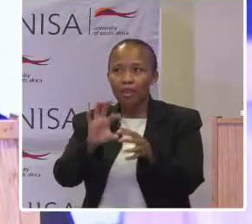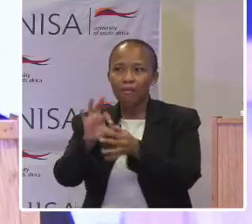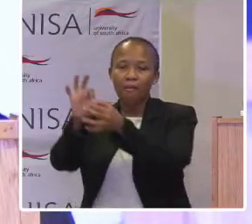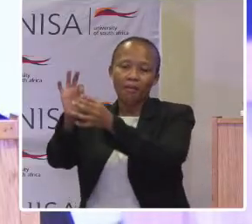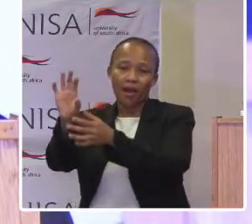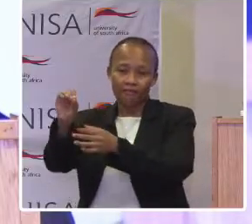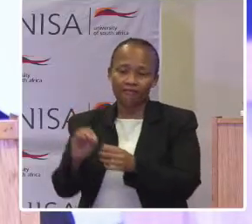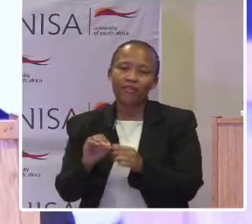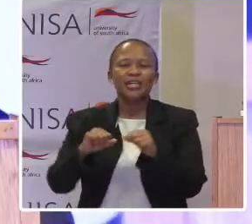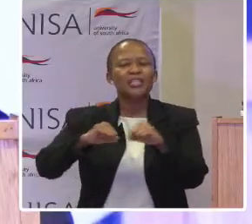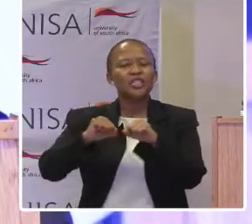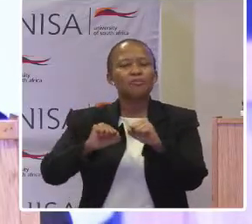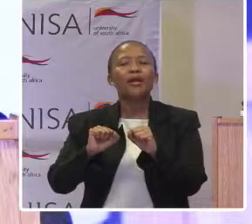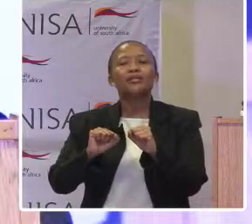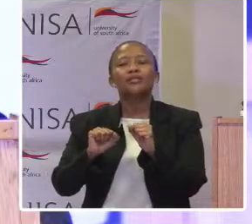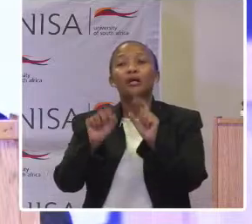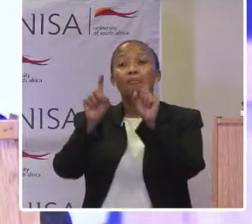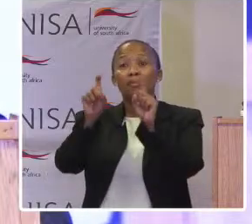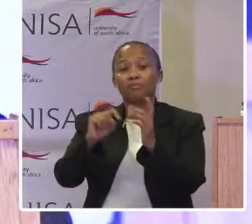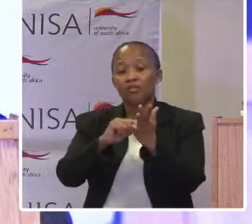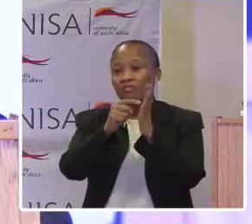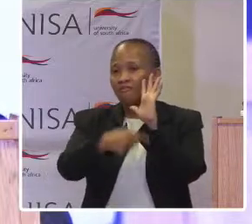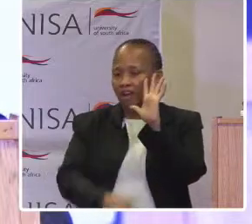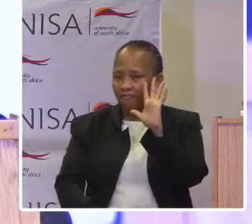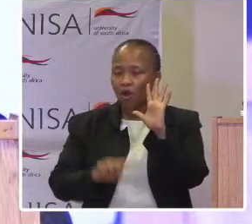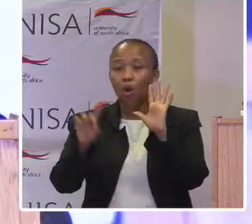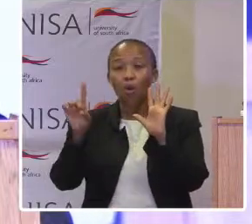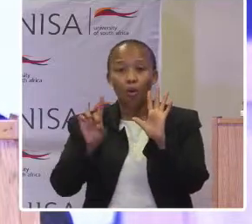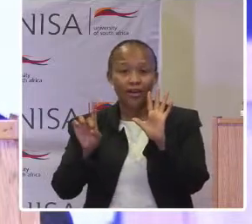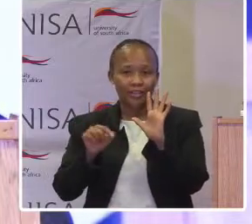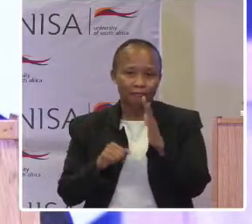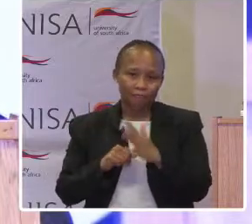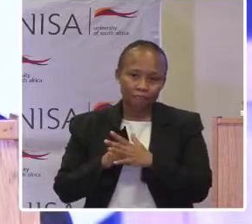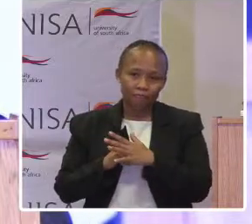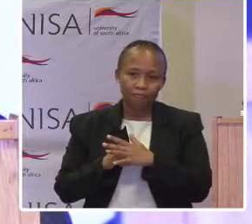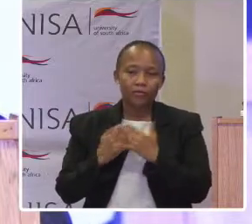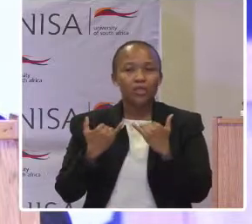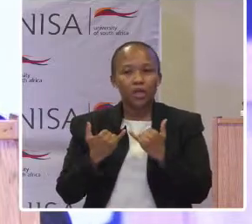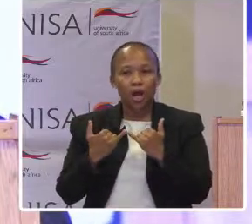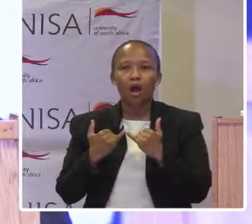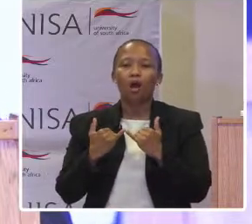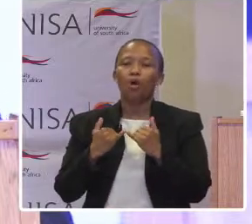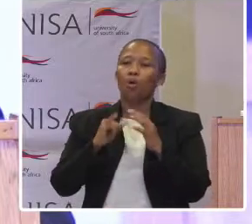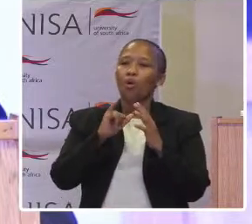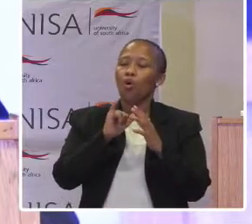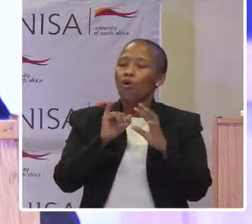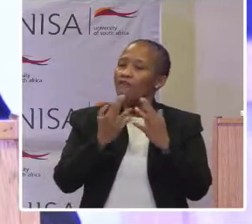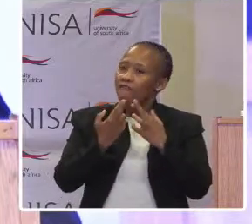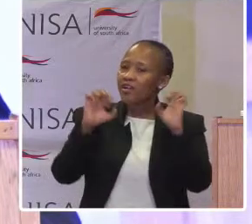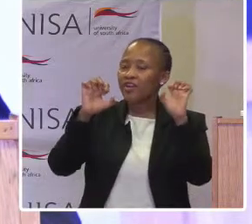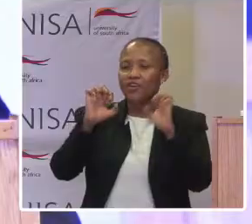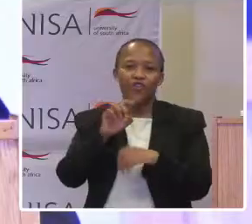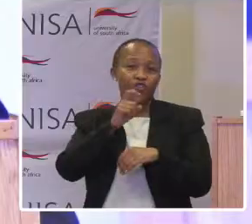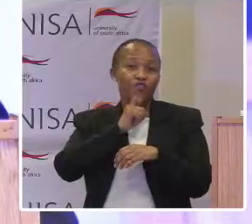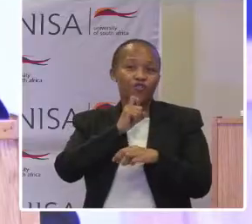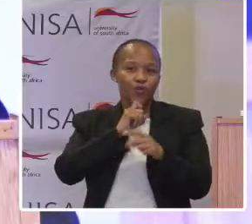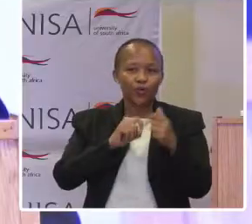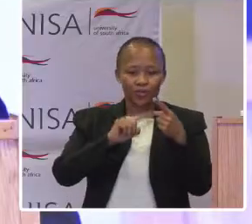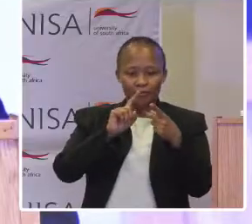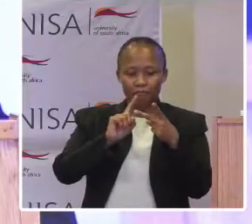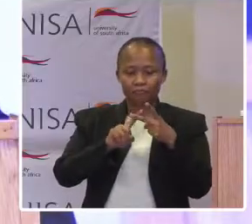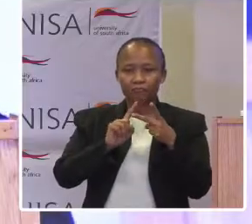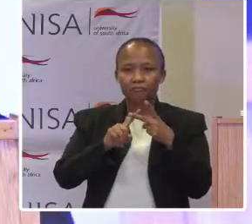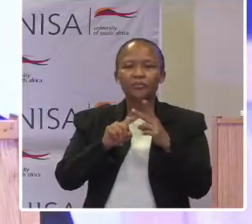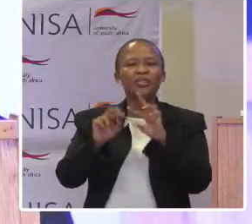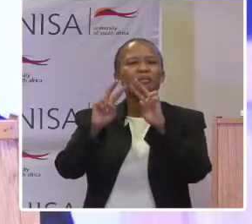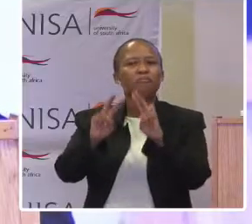of space law? The 5 accepted principles are non-appropriation and freedom of use, peaceful purposes,